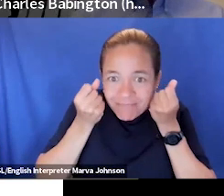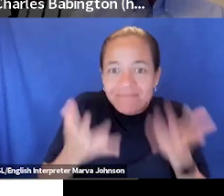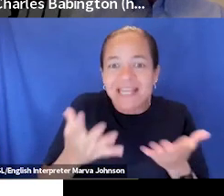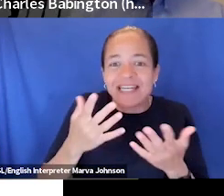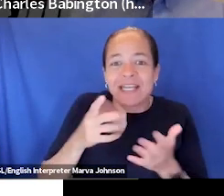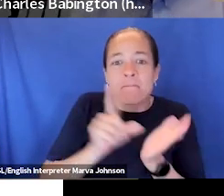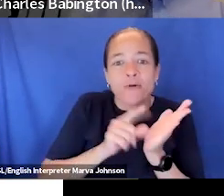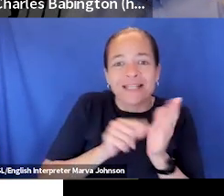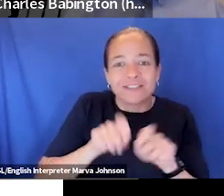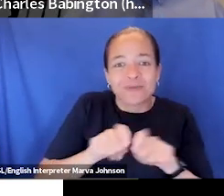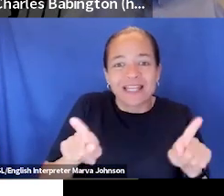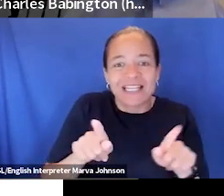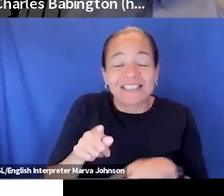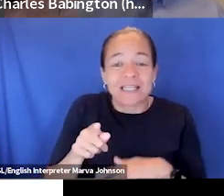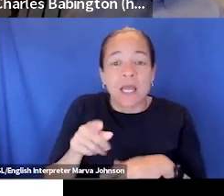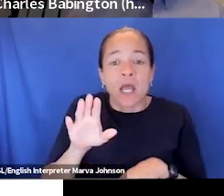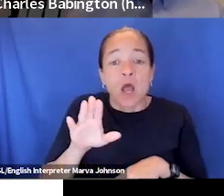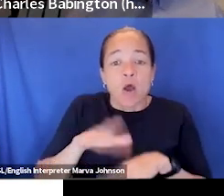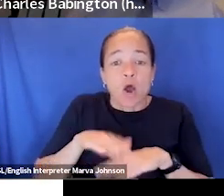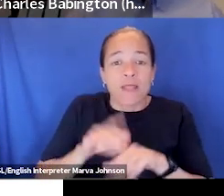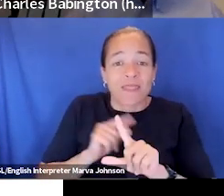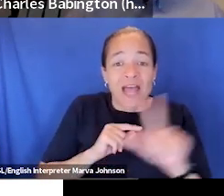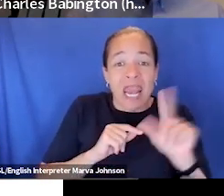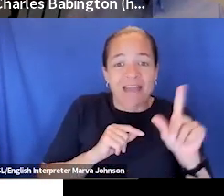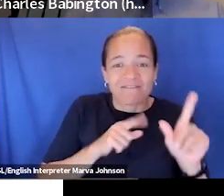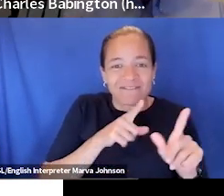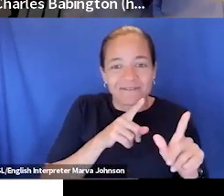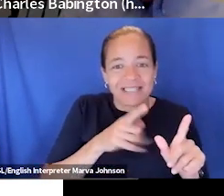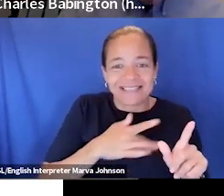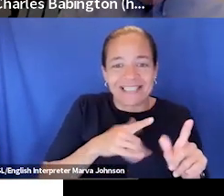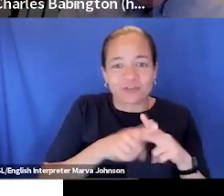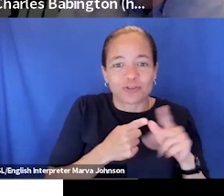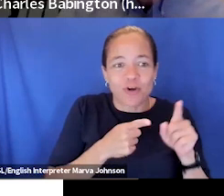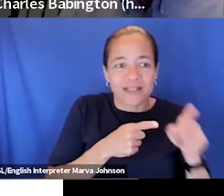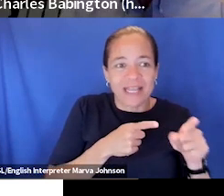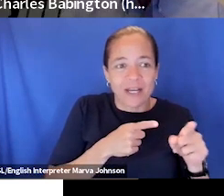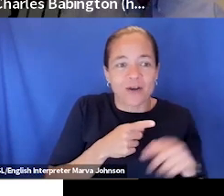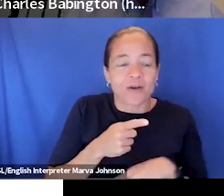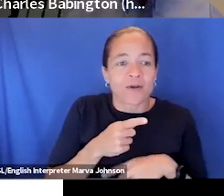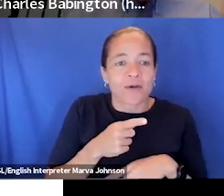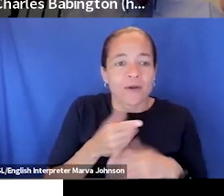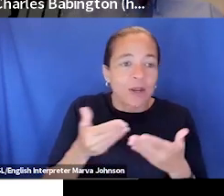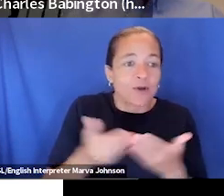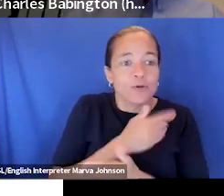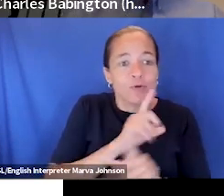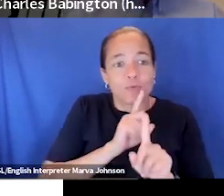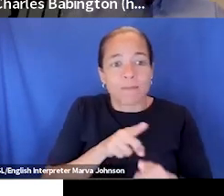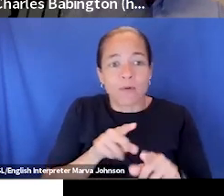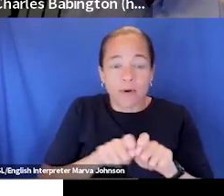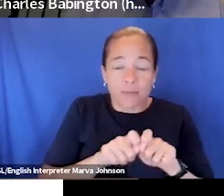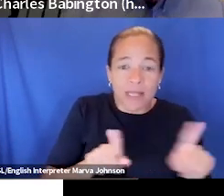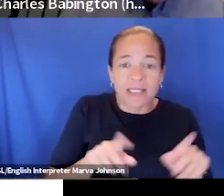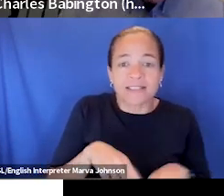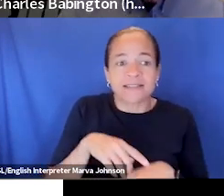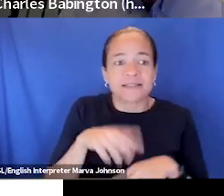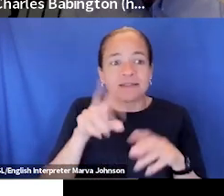your left. There's been a new report released, and then you have the inevitable quote from the CEO that's